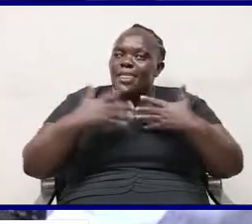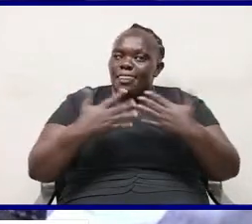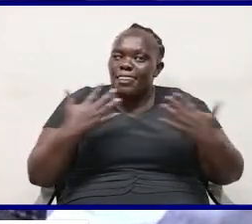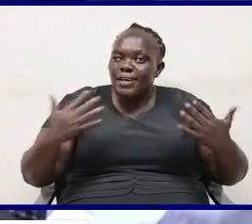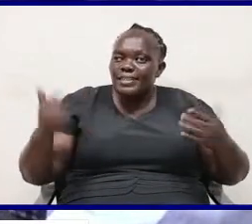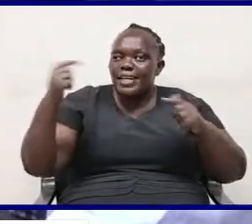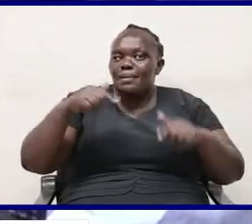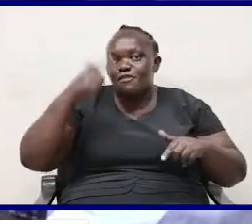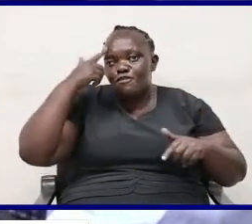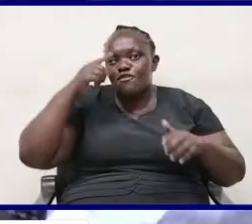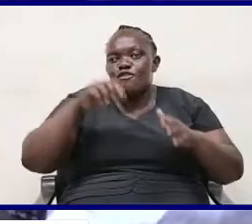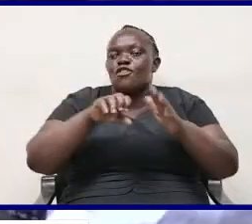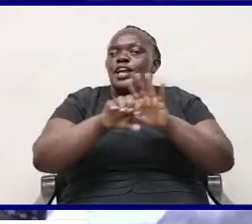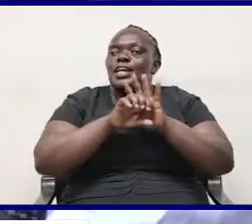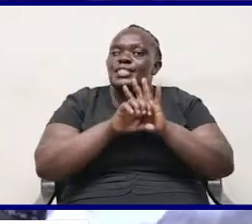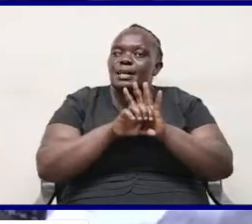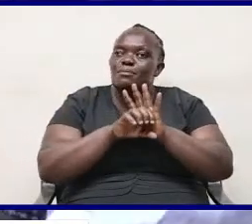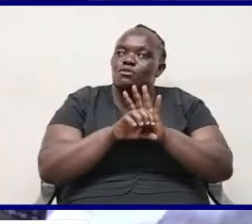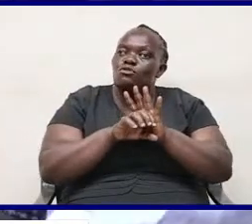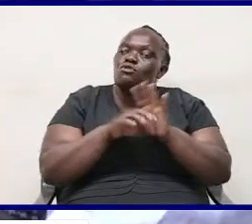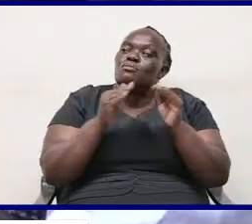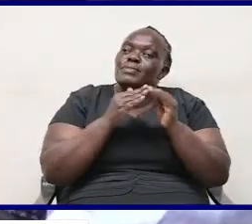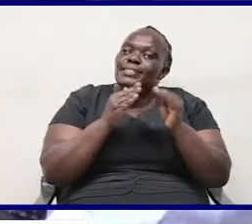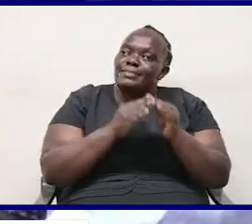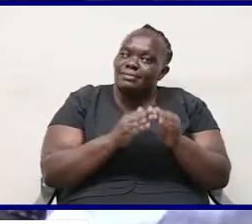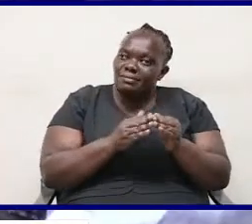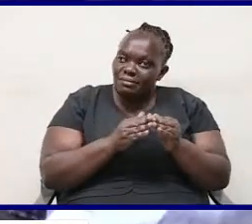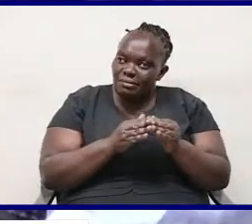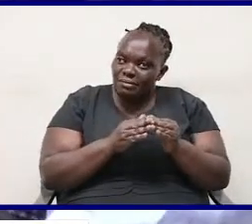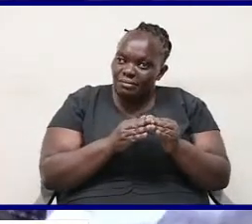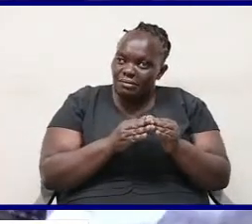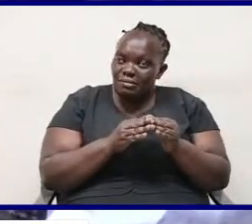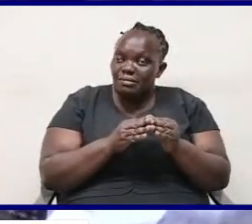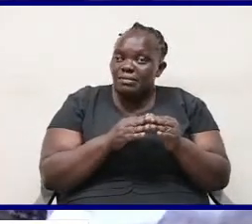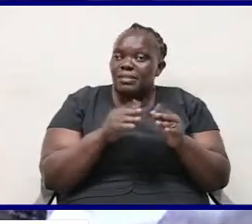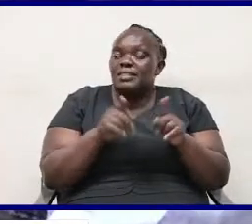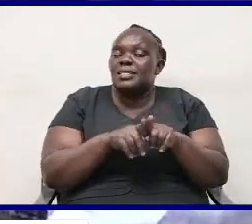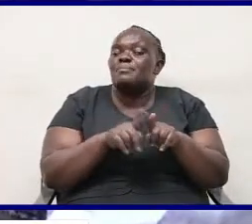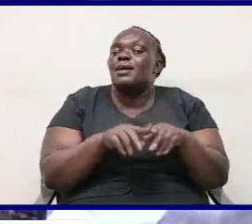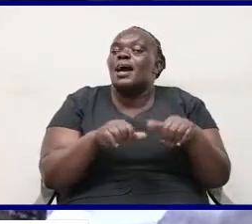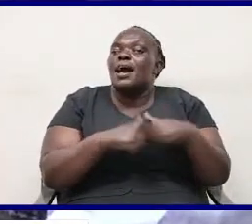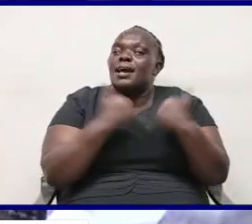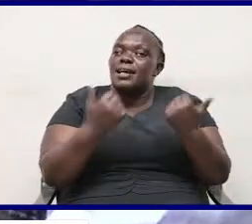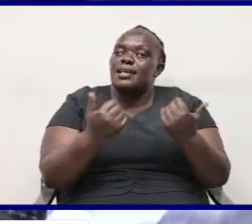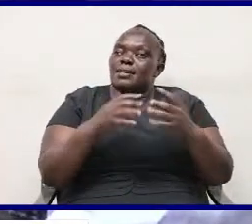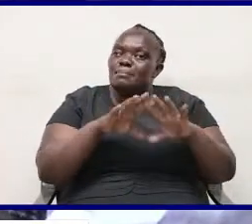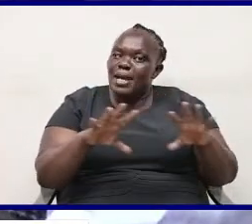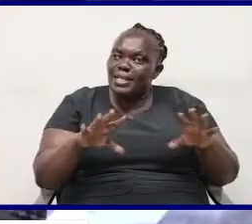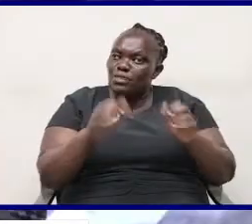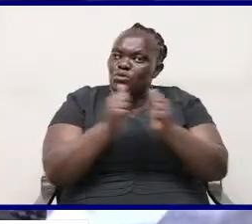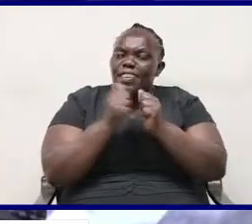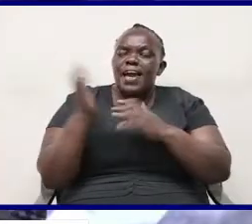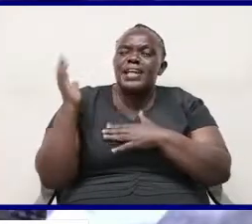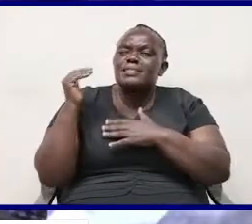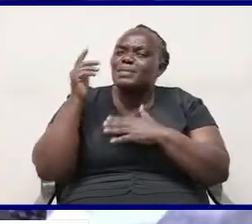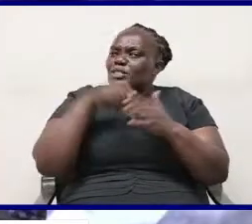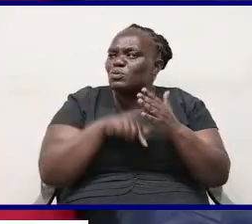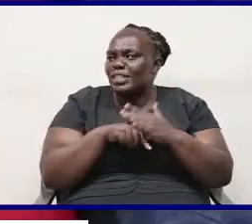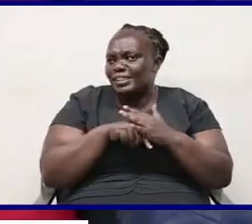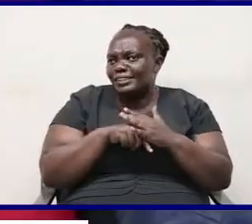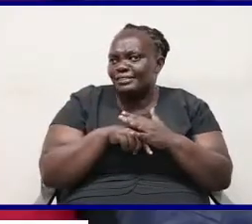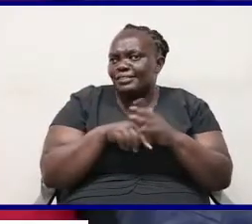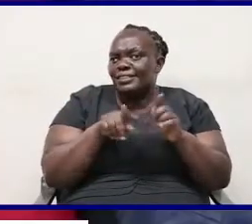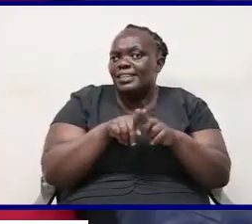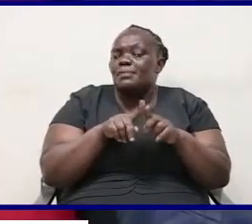coming? For example, I'm aware there's a tripartite meeting that my office and your office are working together. What are we expecting? We know about